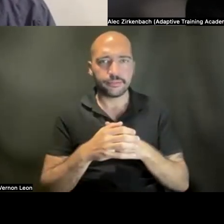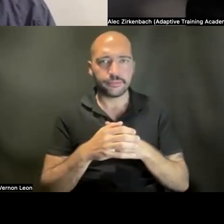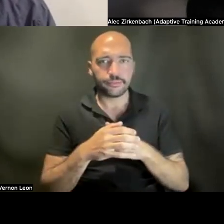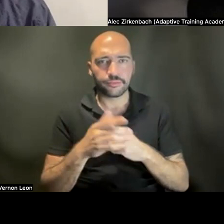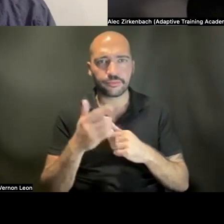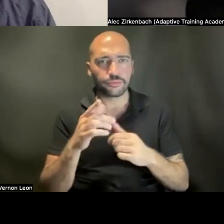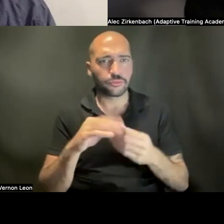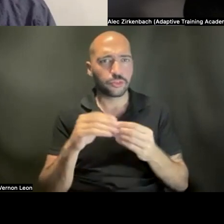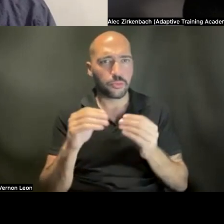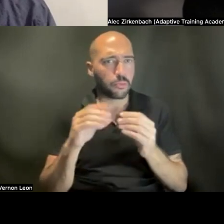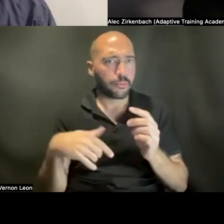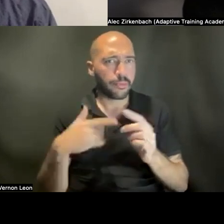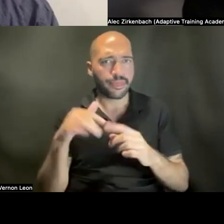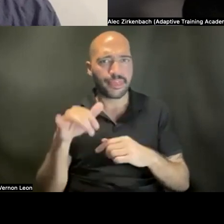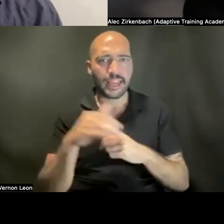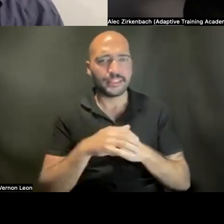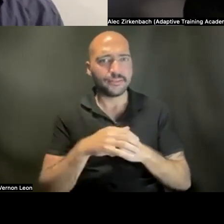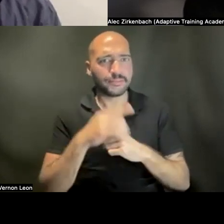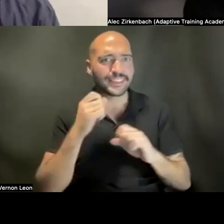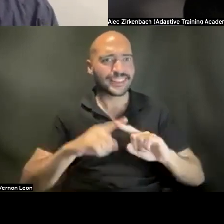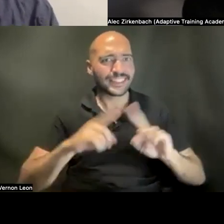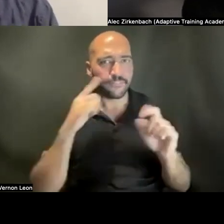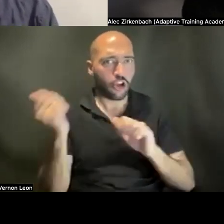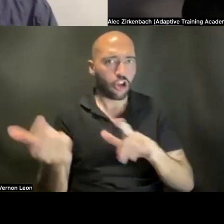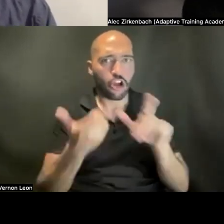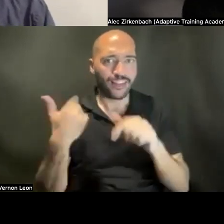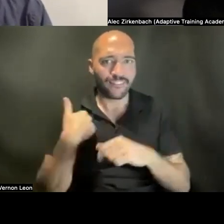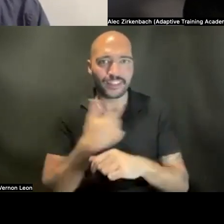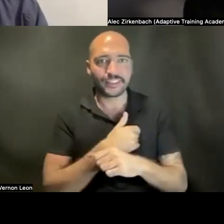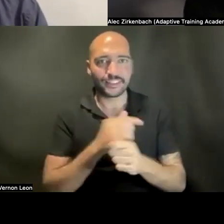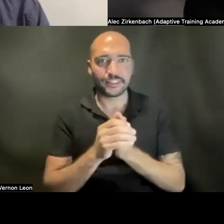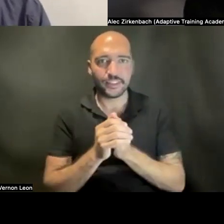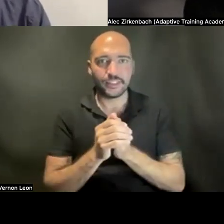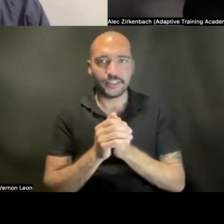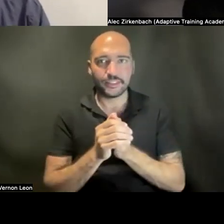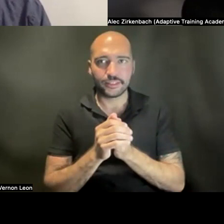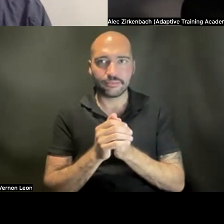Let's talk a little bit more about that because it's different for all of us.